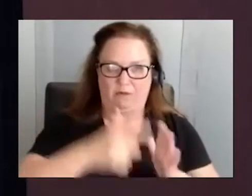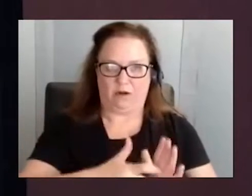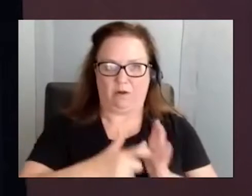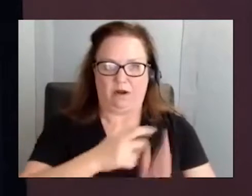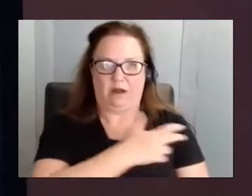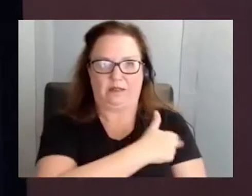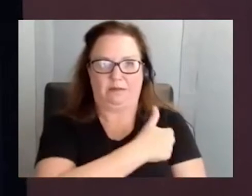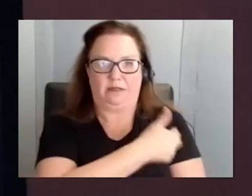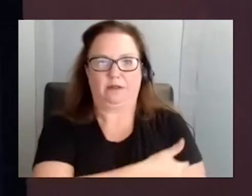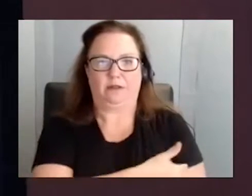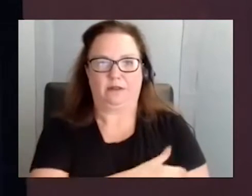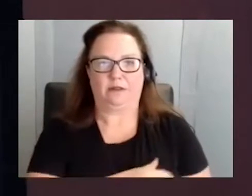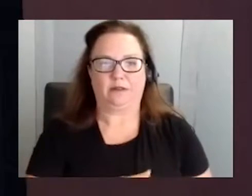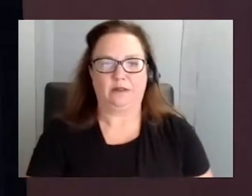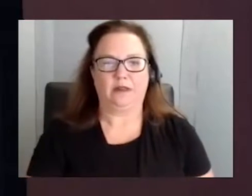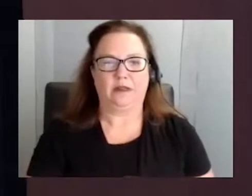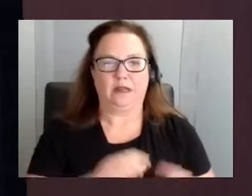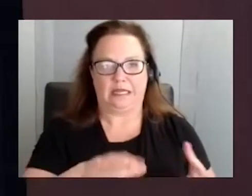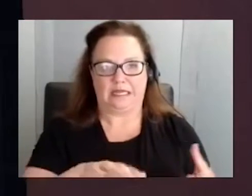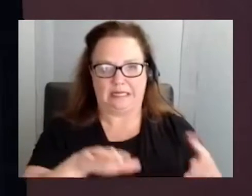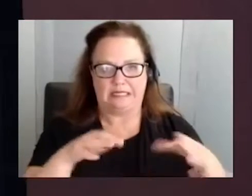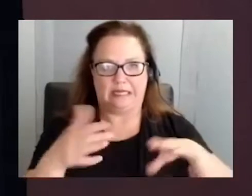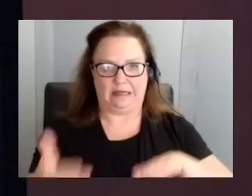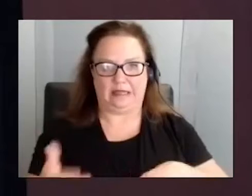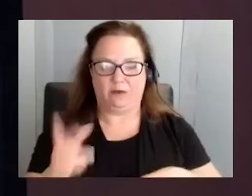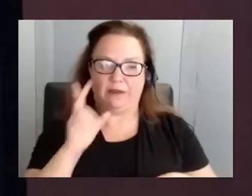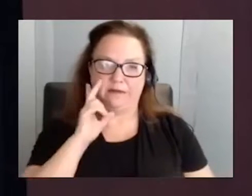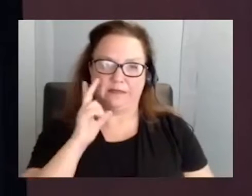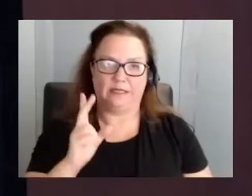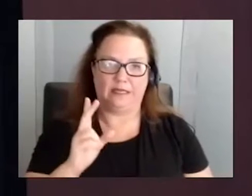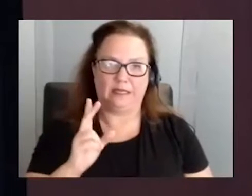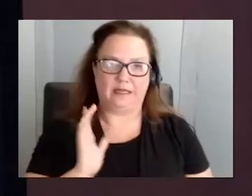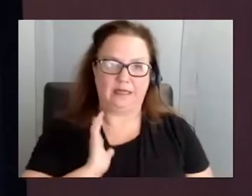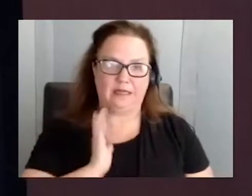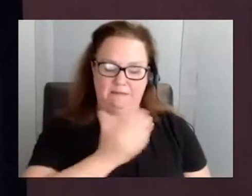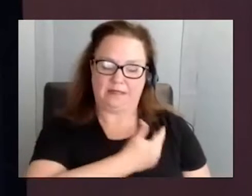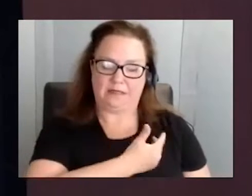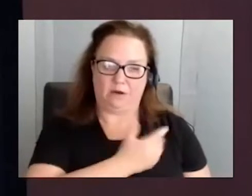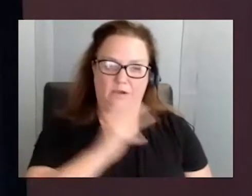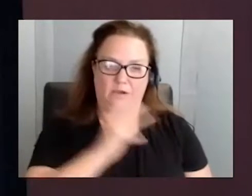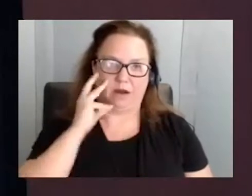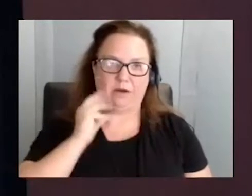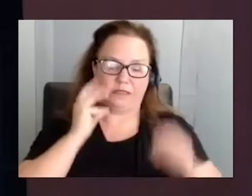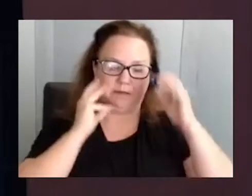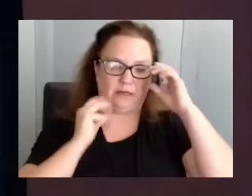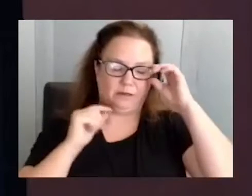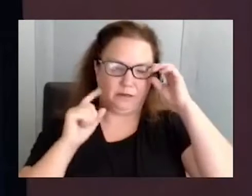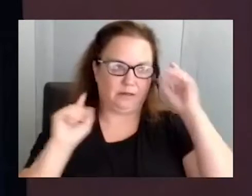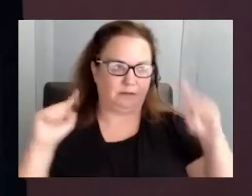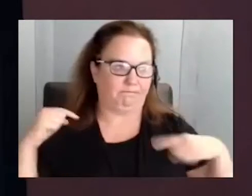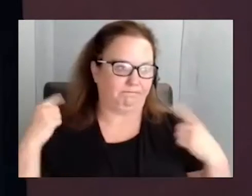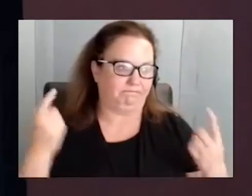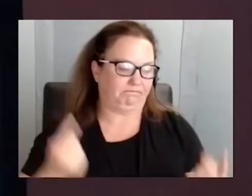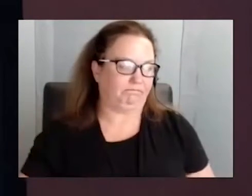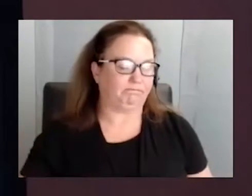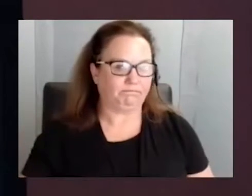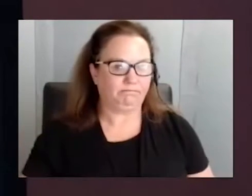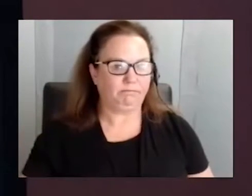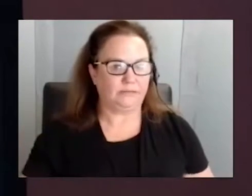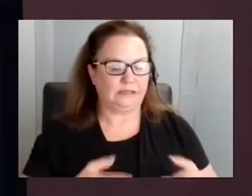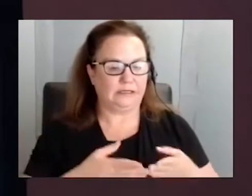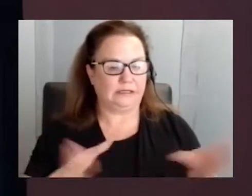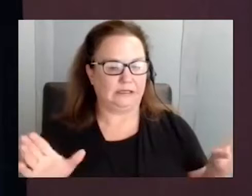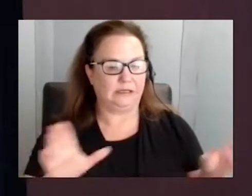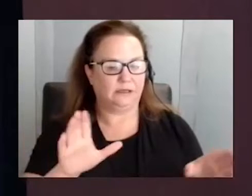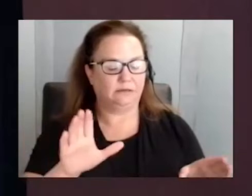even result in death. And we have seen that. That's been our experience here since it's become widely available in the public,